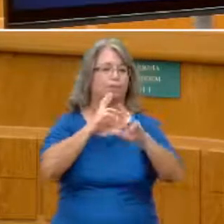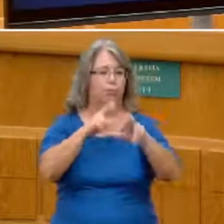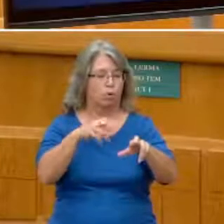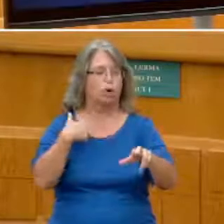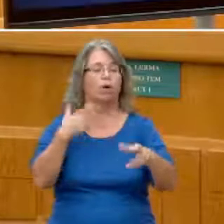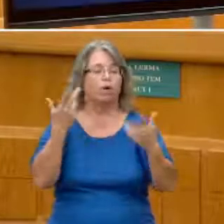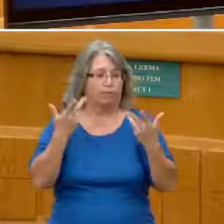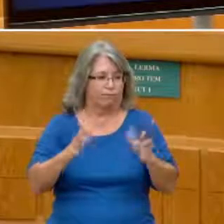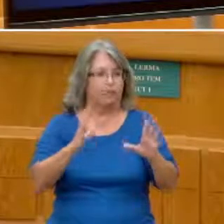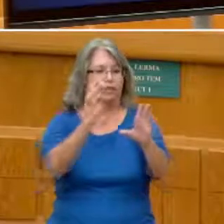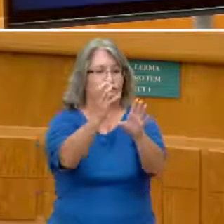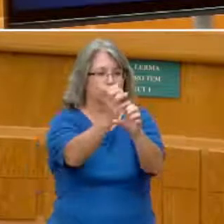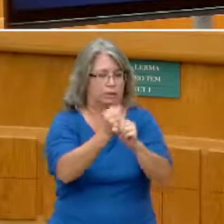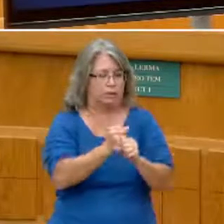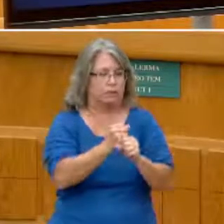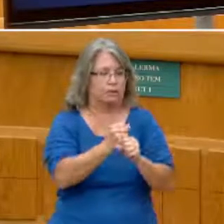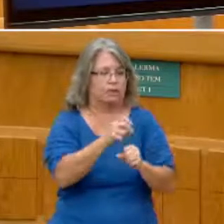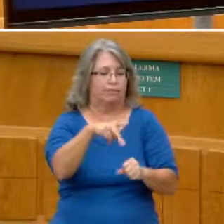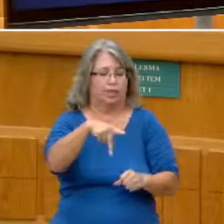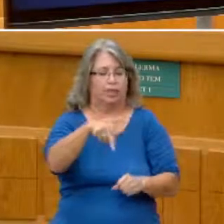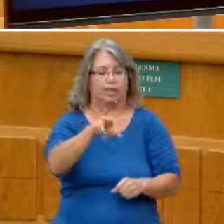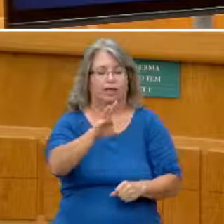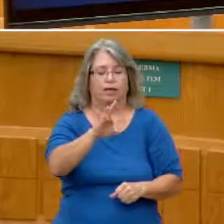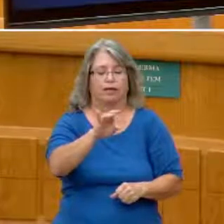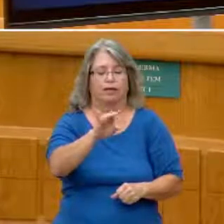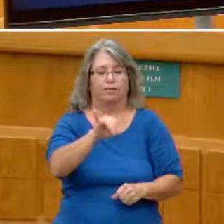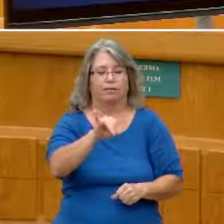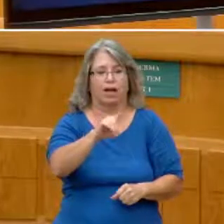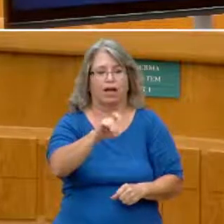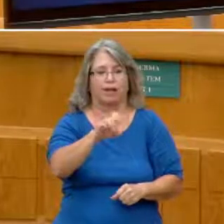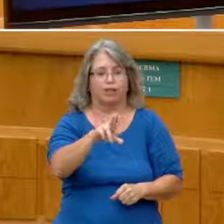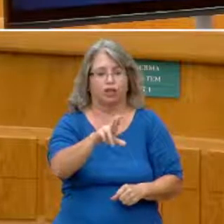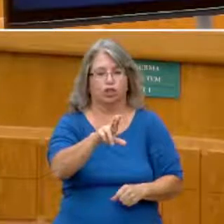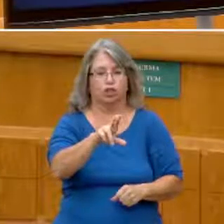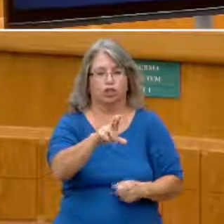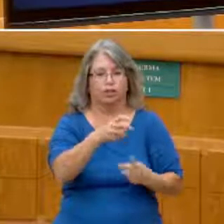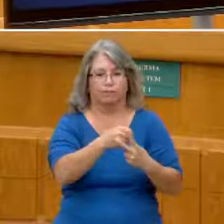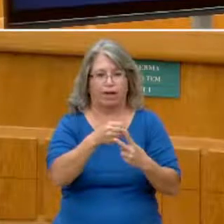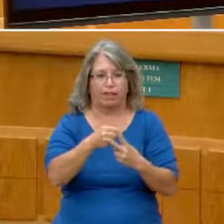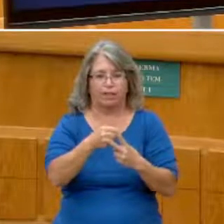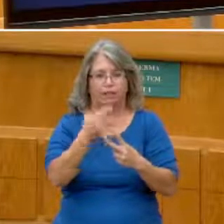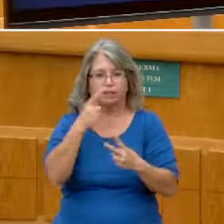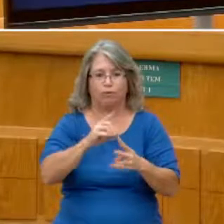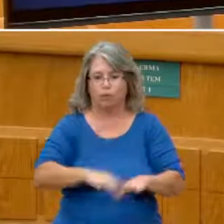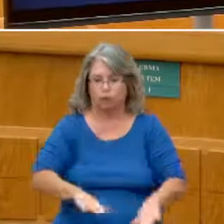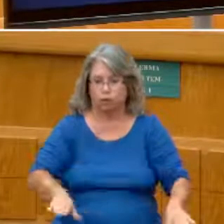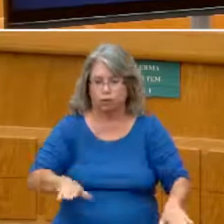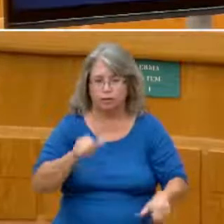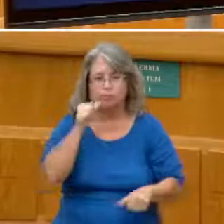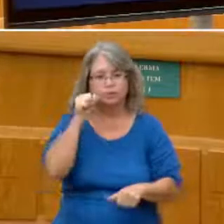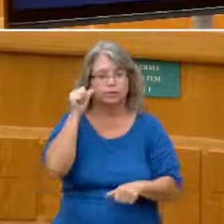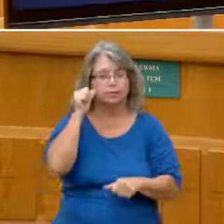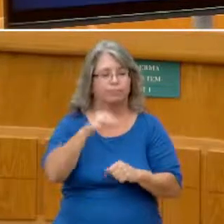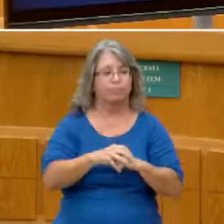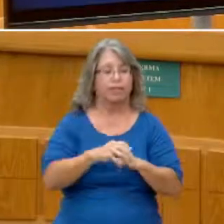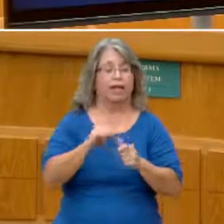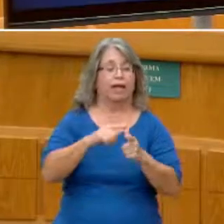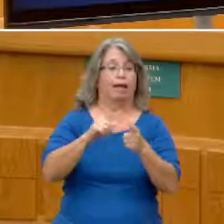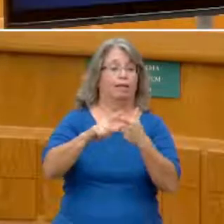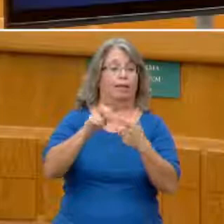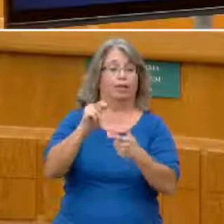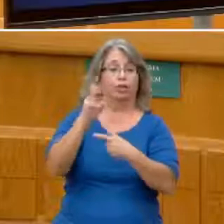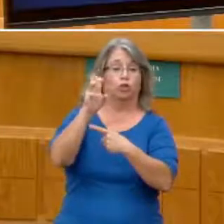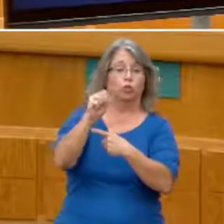Pfizer pediatric vaccines yesterday. And the news, the CDC approved the recommendation that